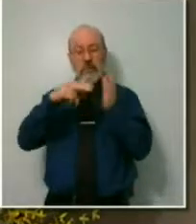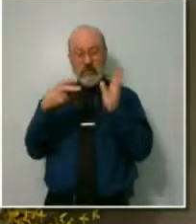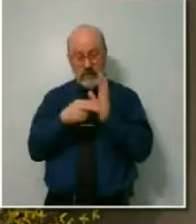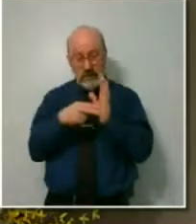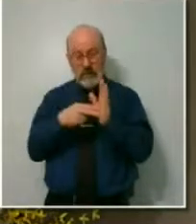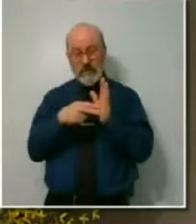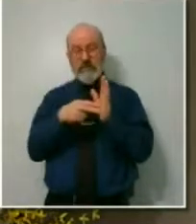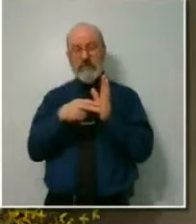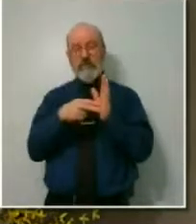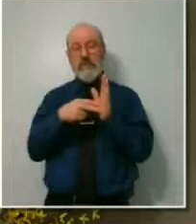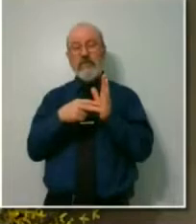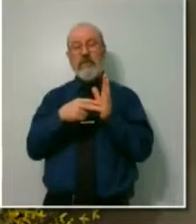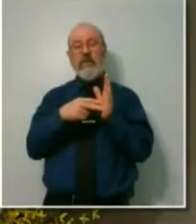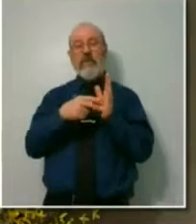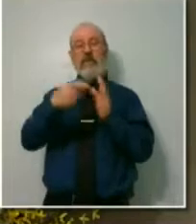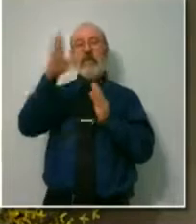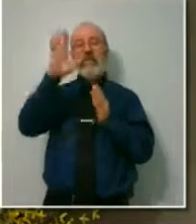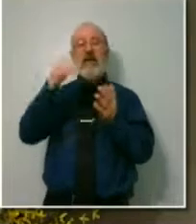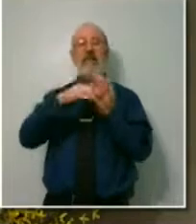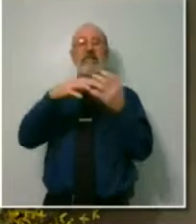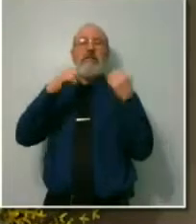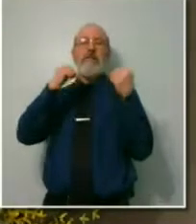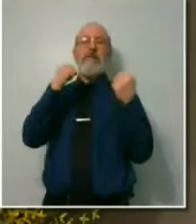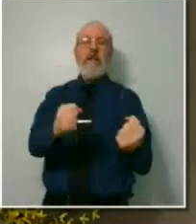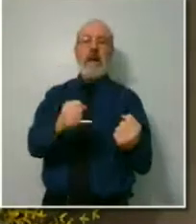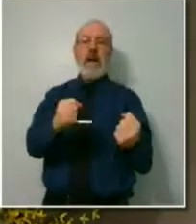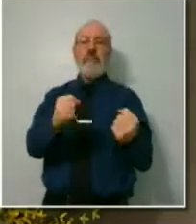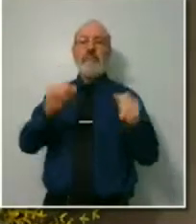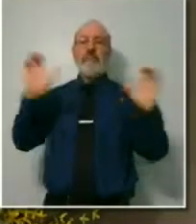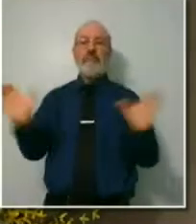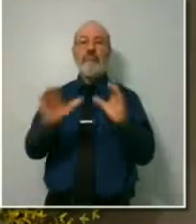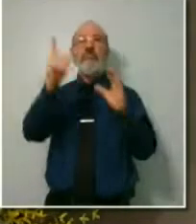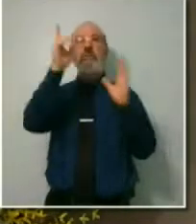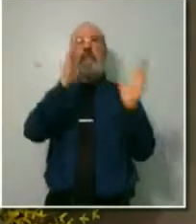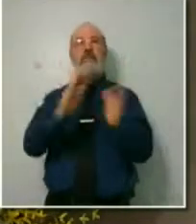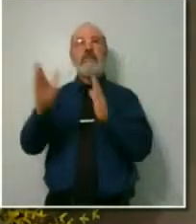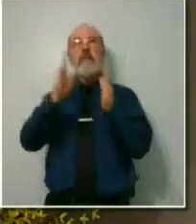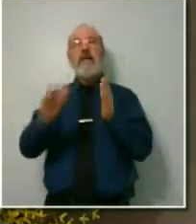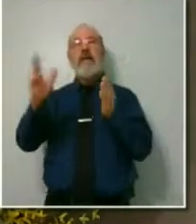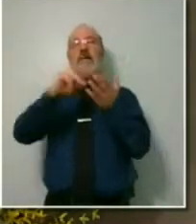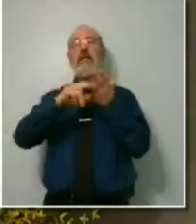And he has the power to carry out his plan and his purpose,